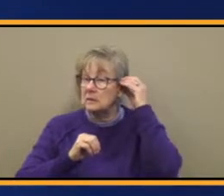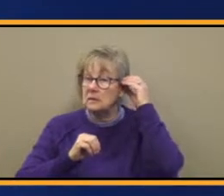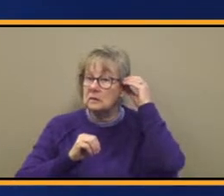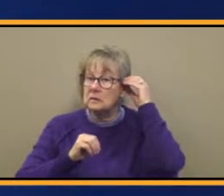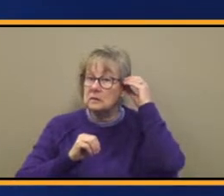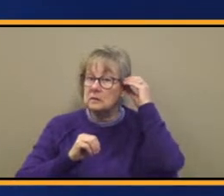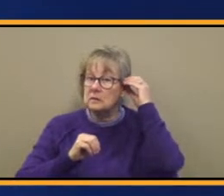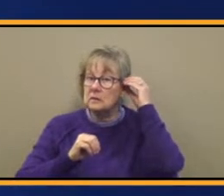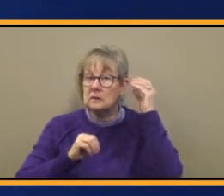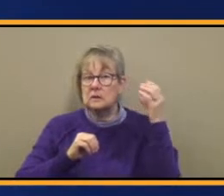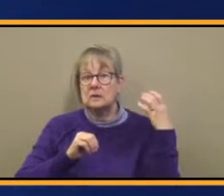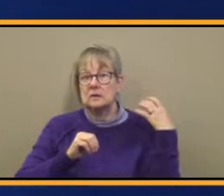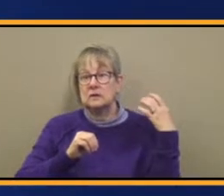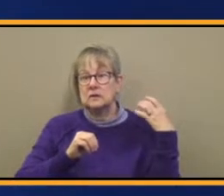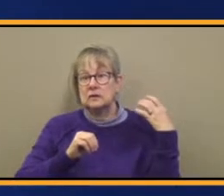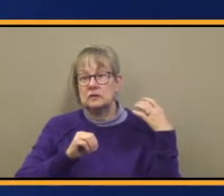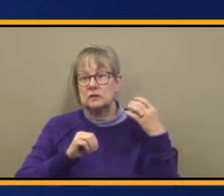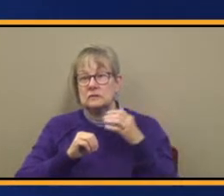Chief Talamantes.